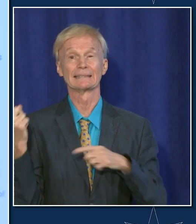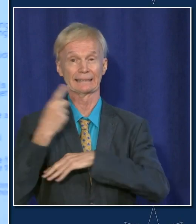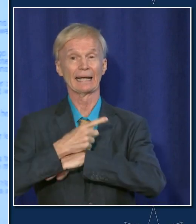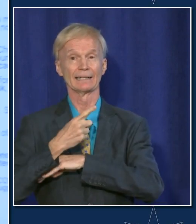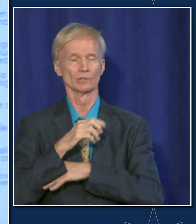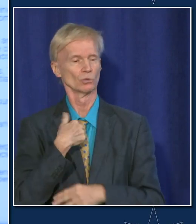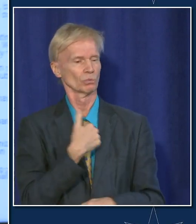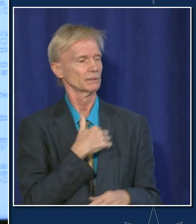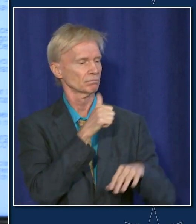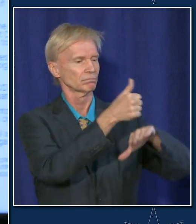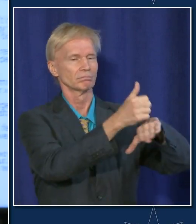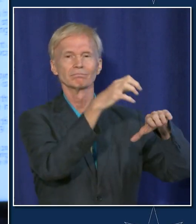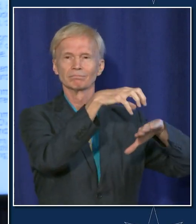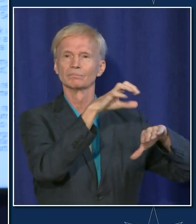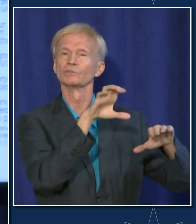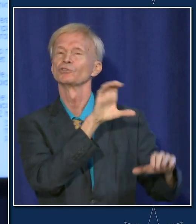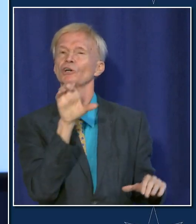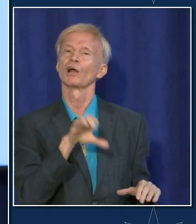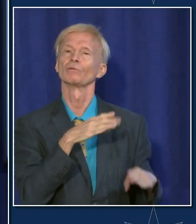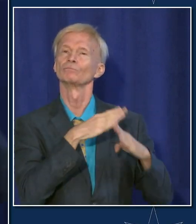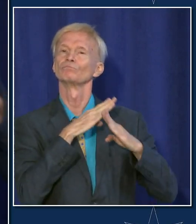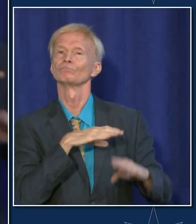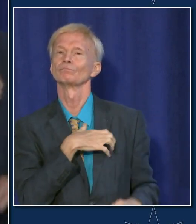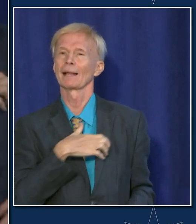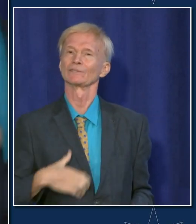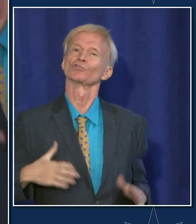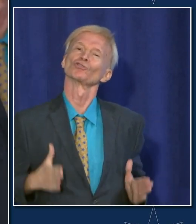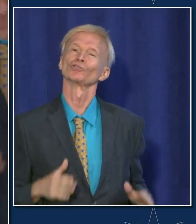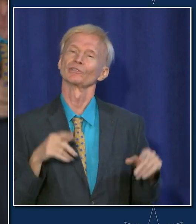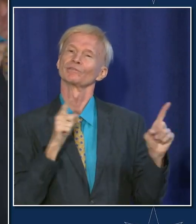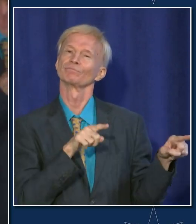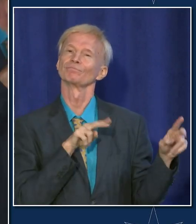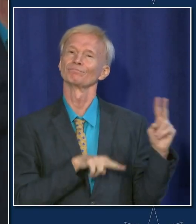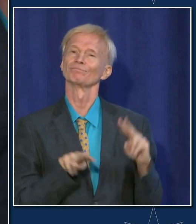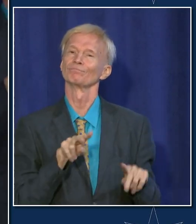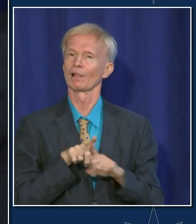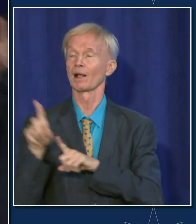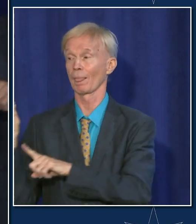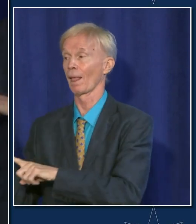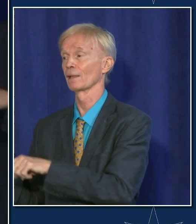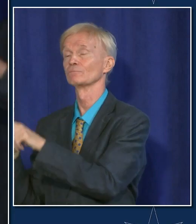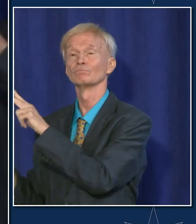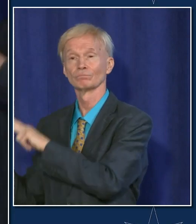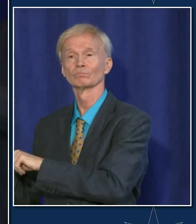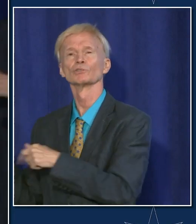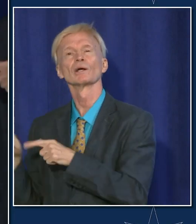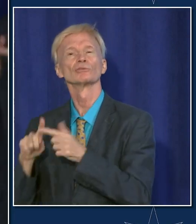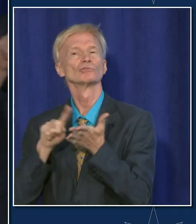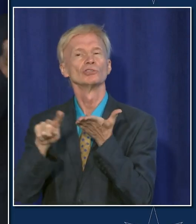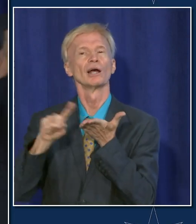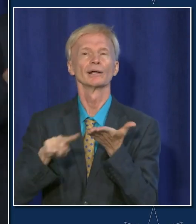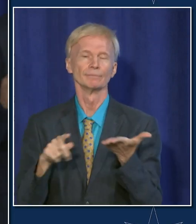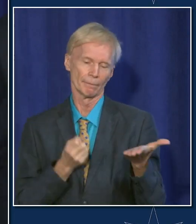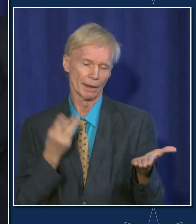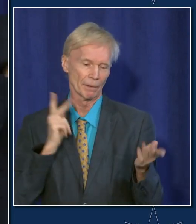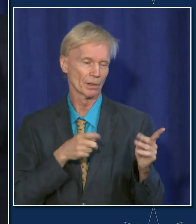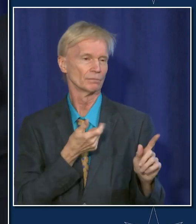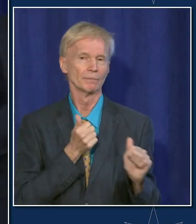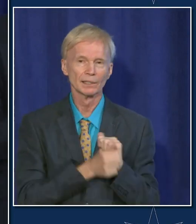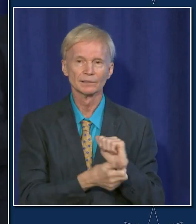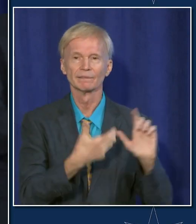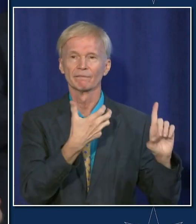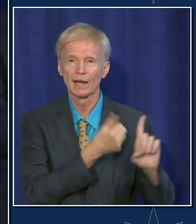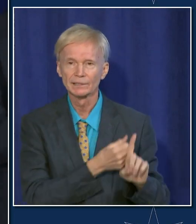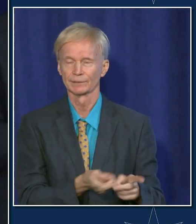Protect Chicago vaccine ambassadors on site, just as they were doing at Lala, getting a sense and checking, what percentage of folks are